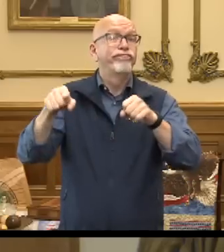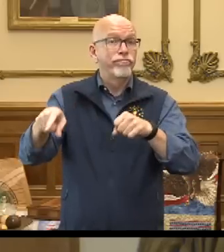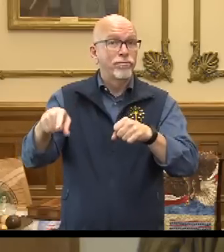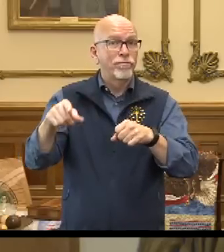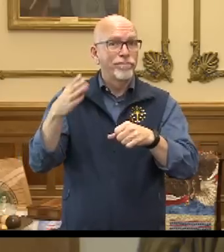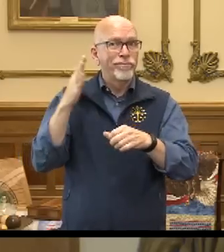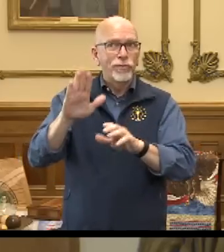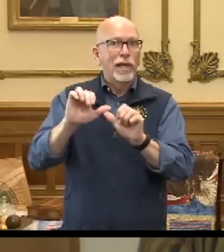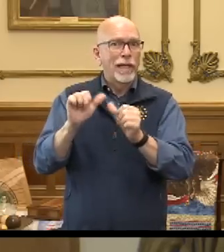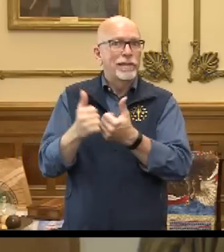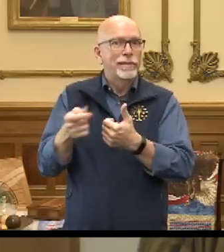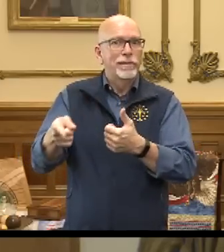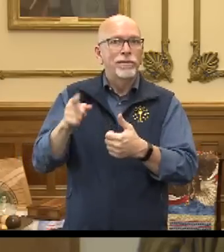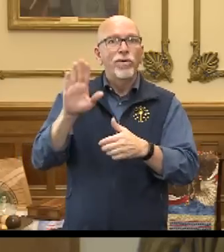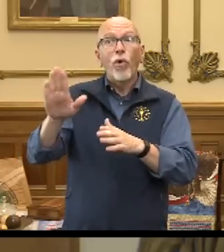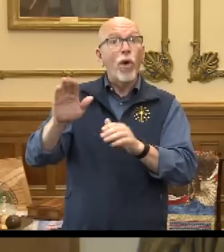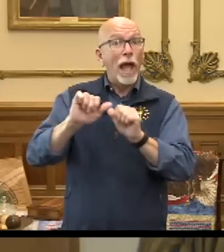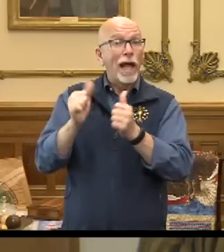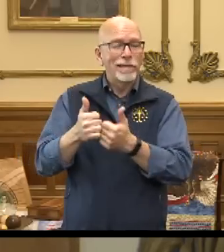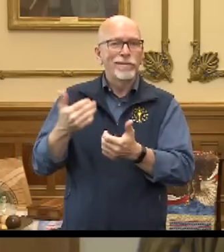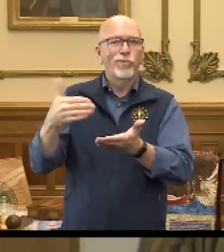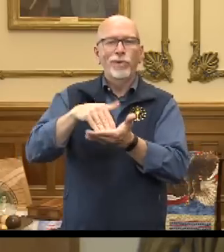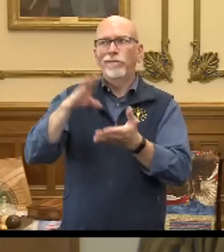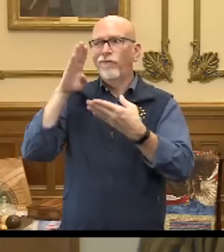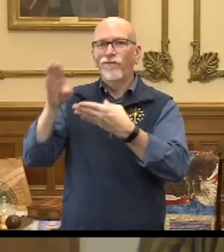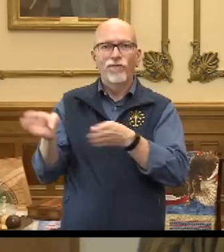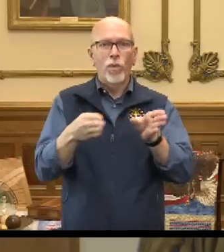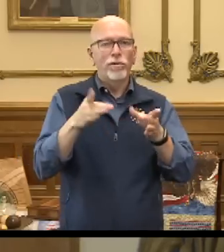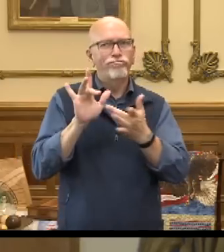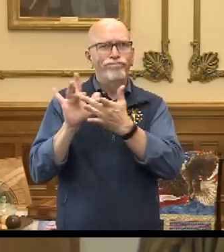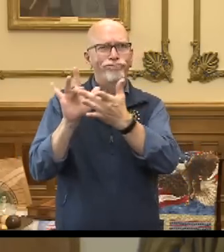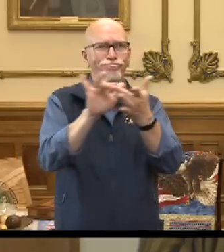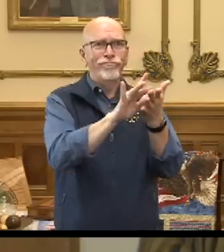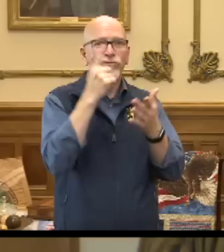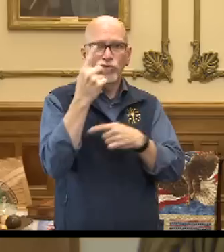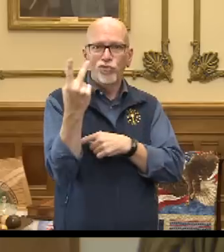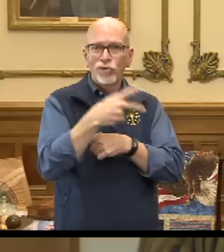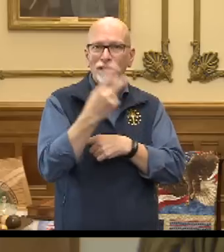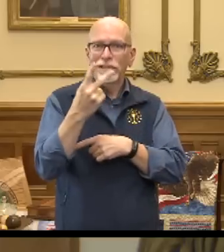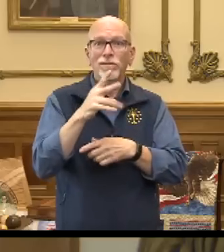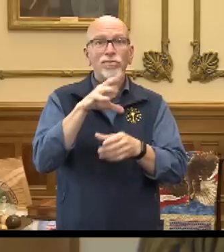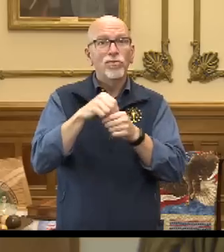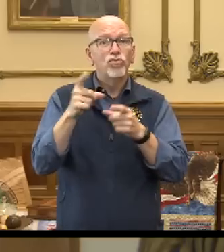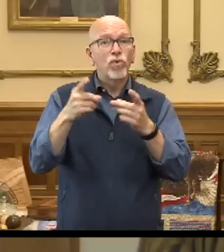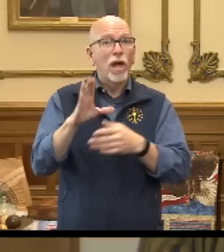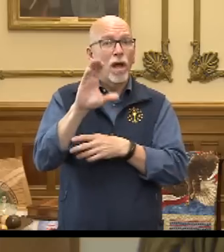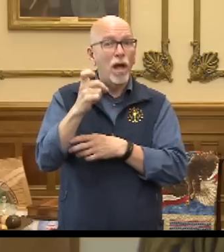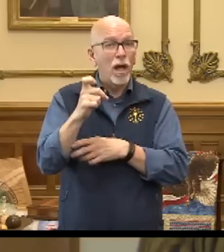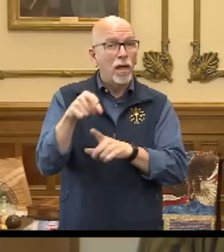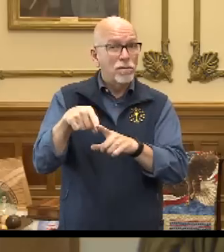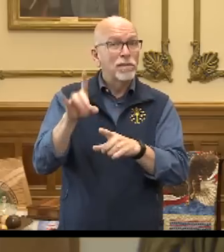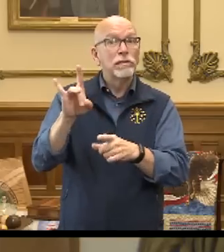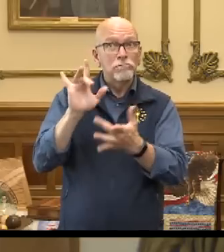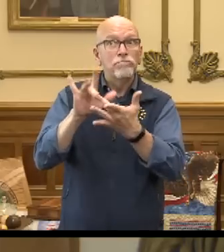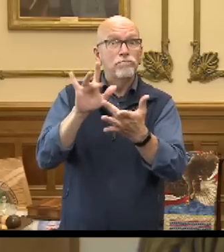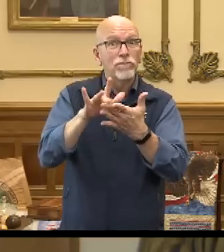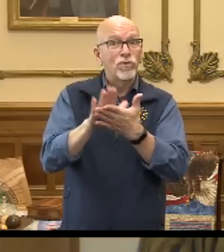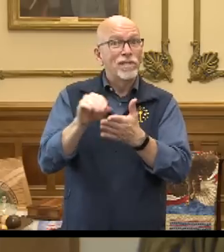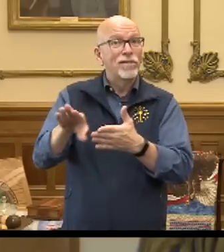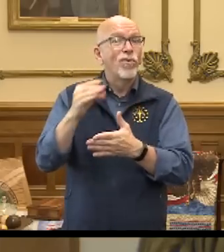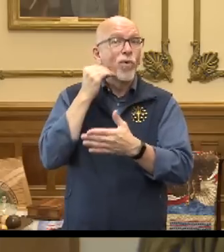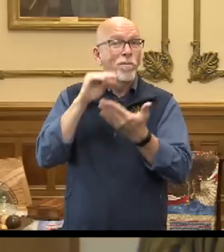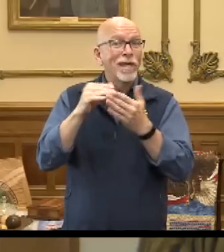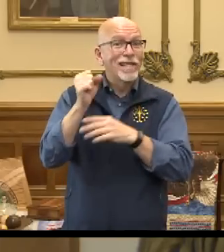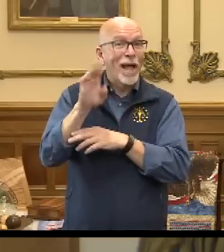effort, essentially repurposing their entire agency for 2 days, including Director Cox, who even made calls to schools in his hometown of